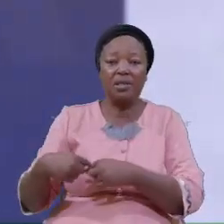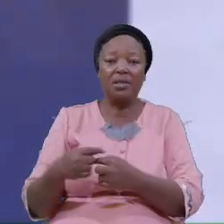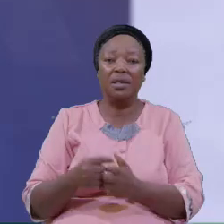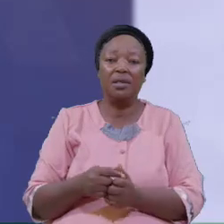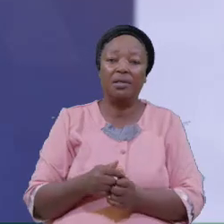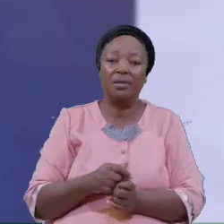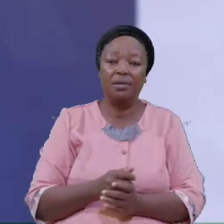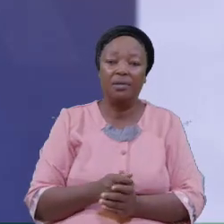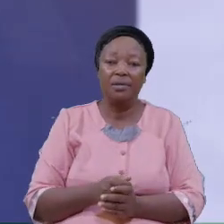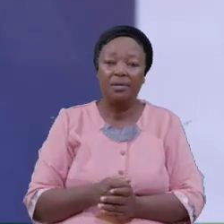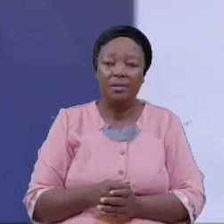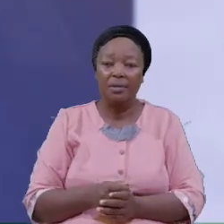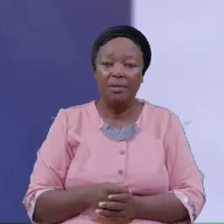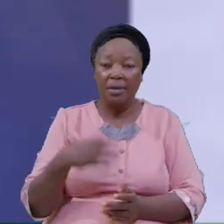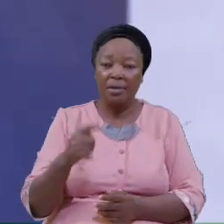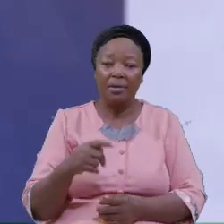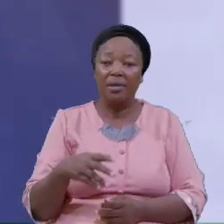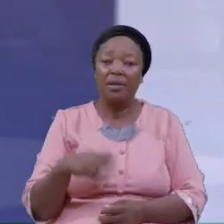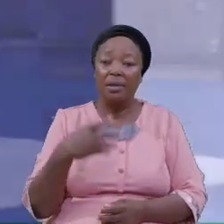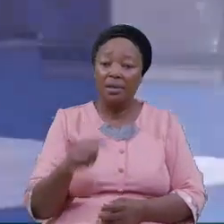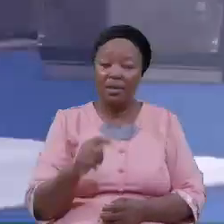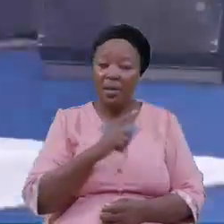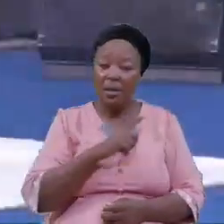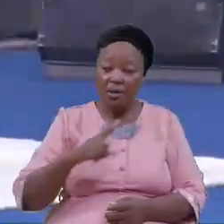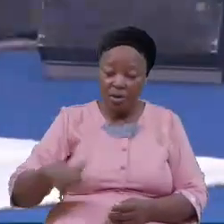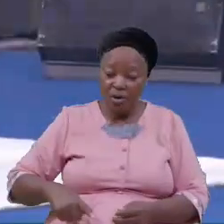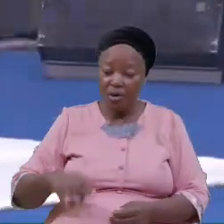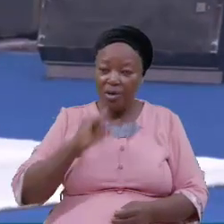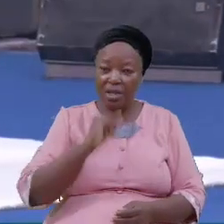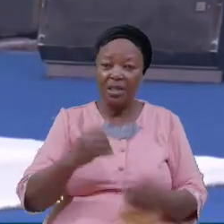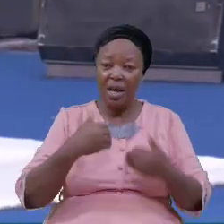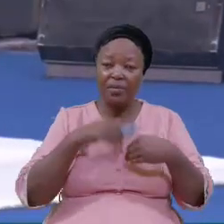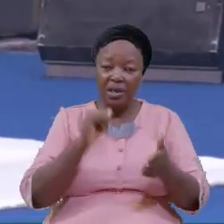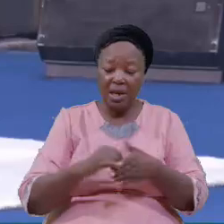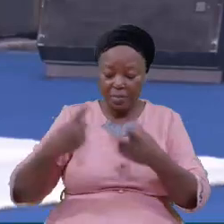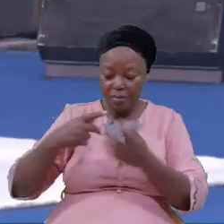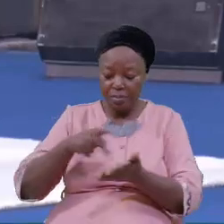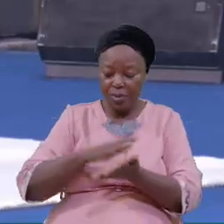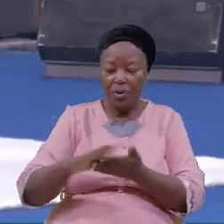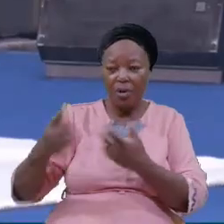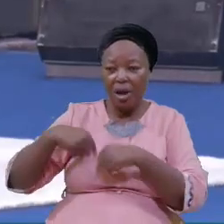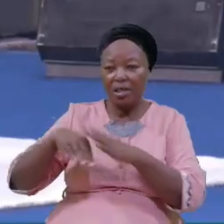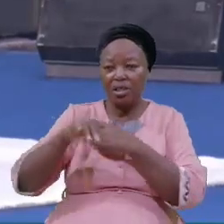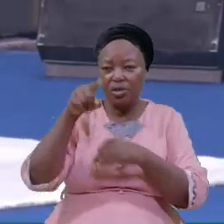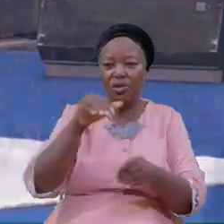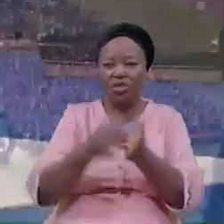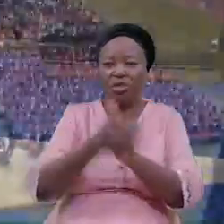The Lord established pure heart in you. Let the church say,